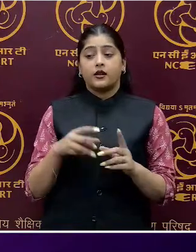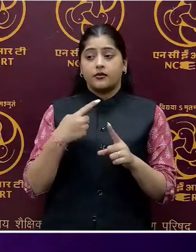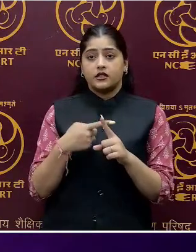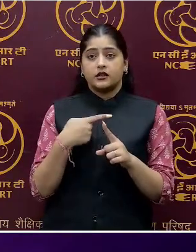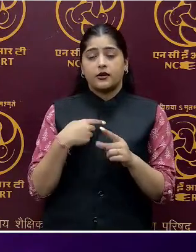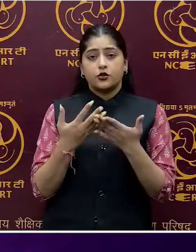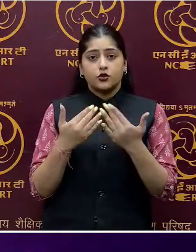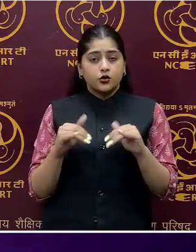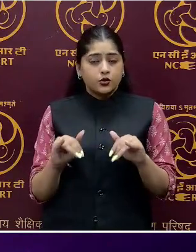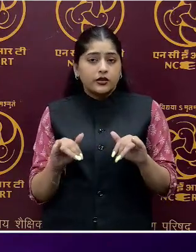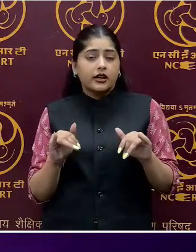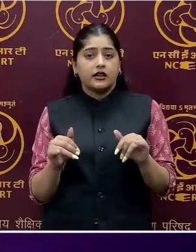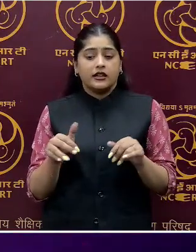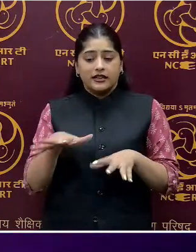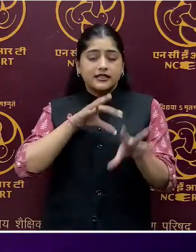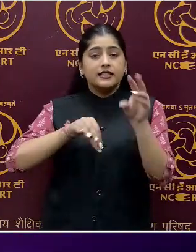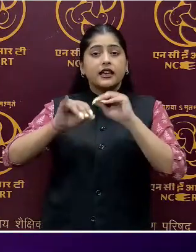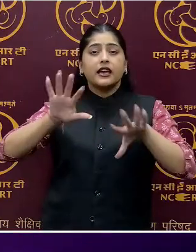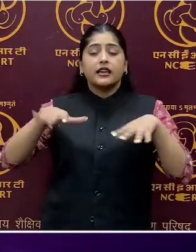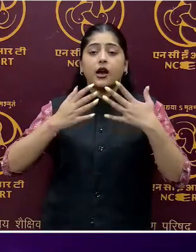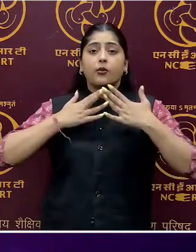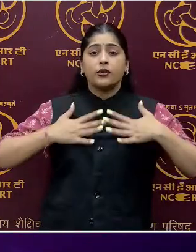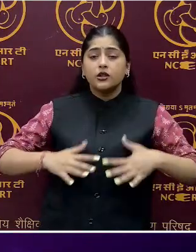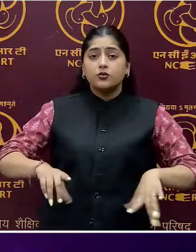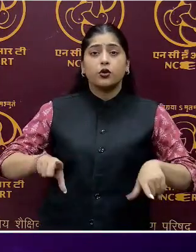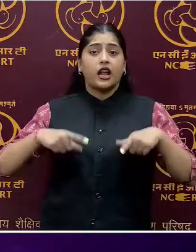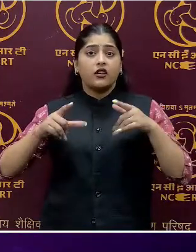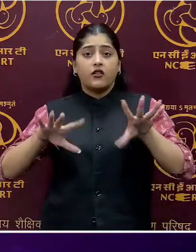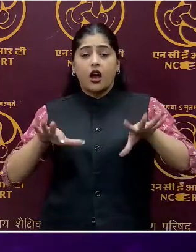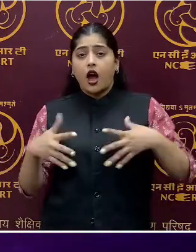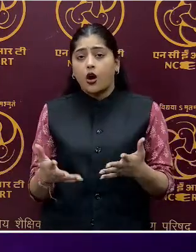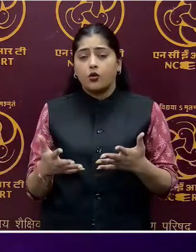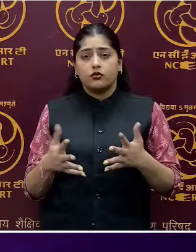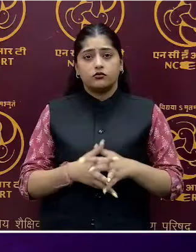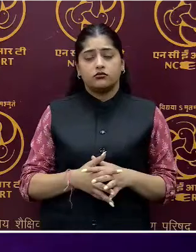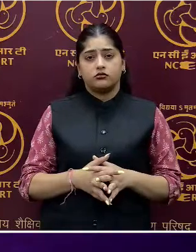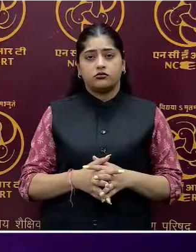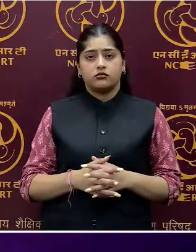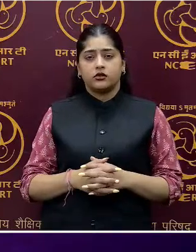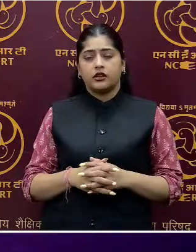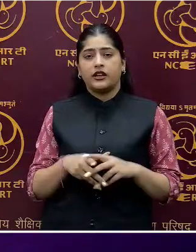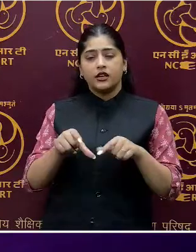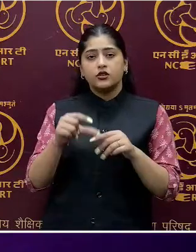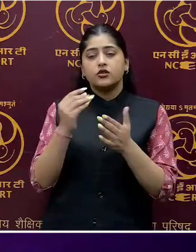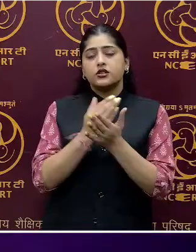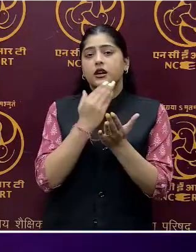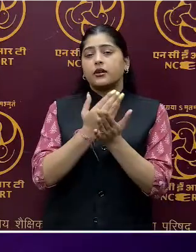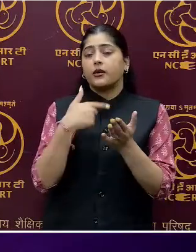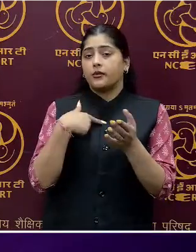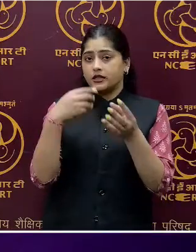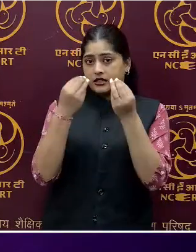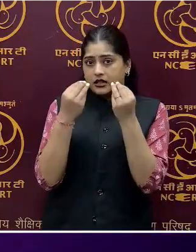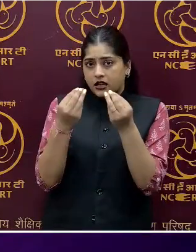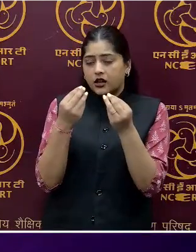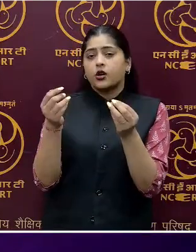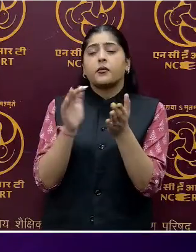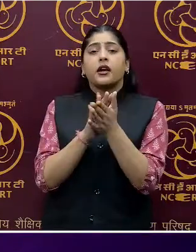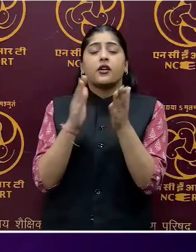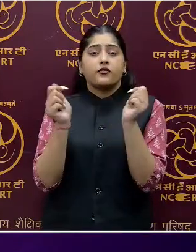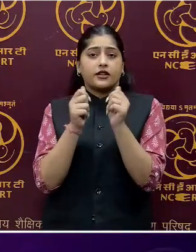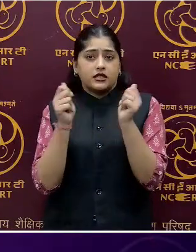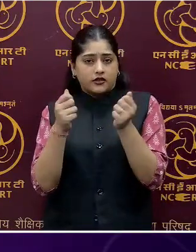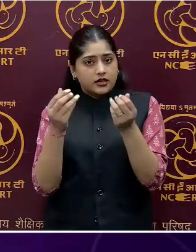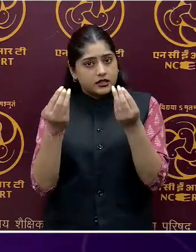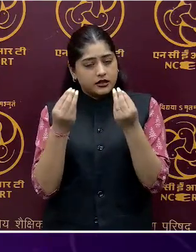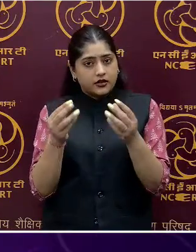Absolutely. non-violence and the peaceful existence he has taught to us. Yeah. So this chapter also talked about some festivals.